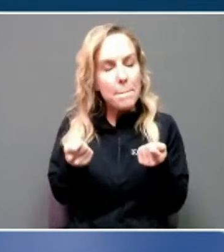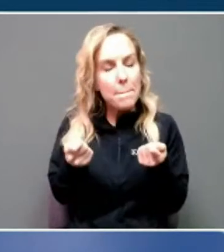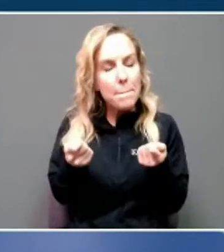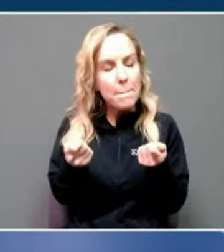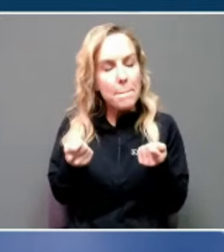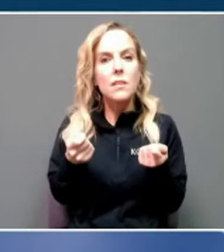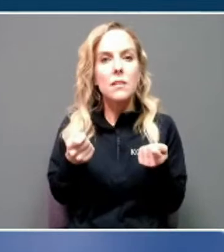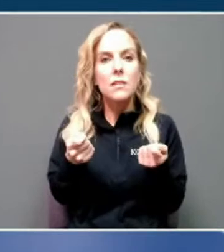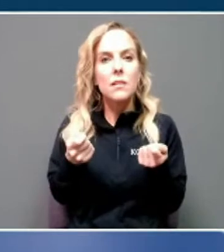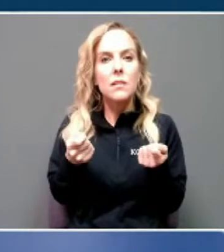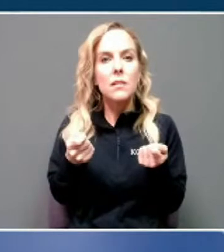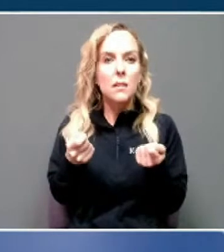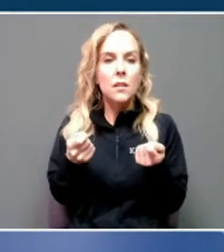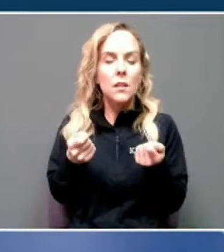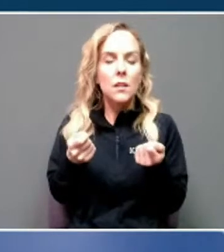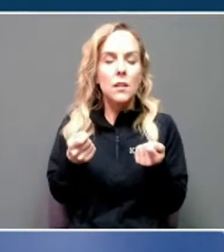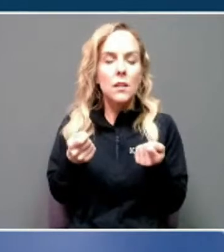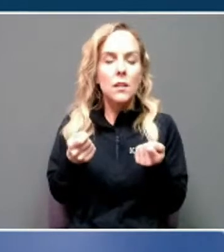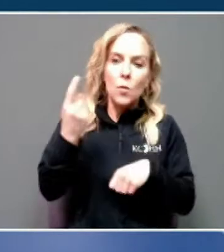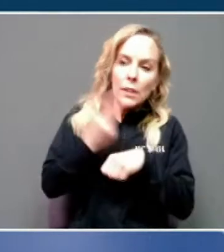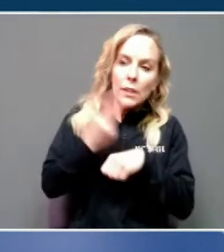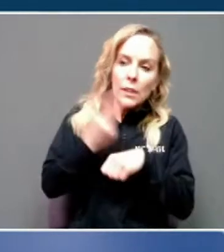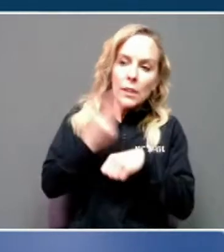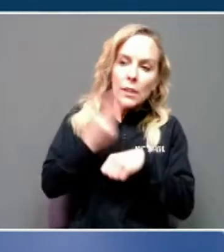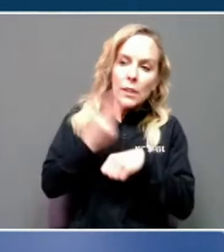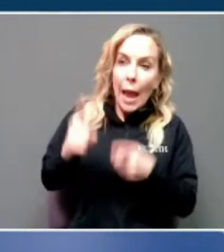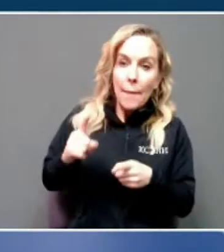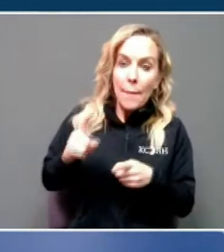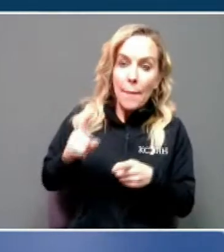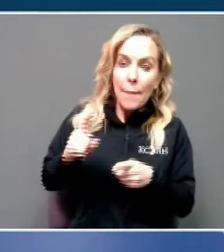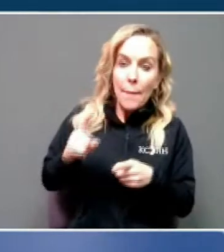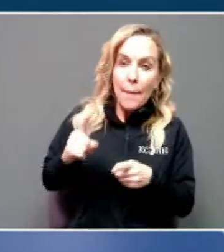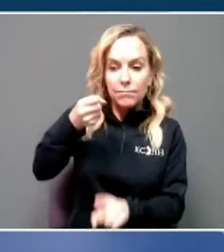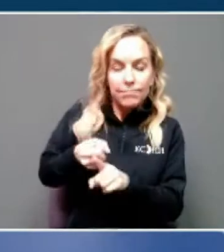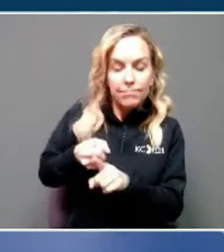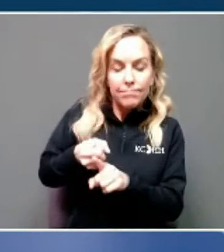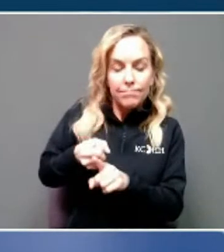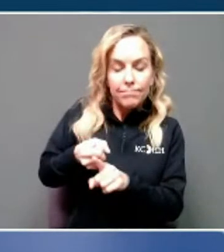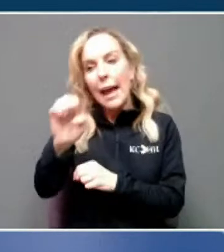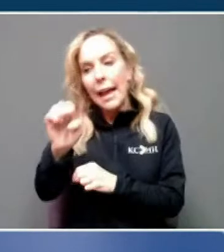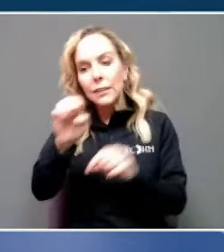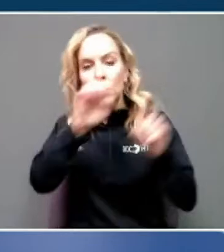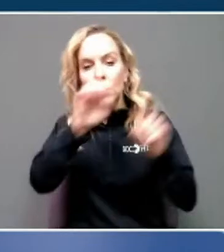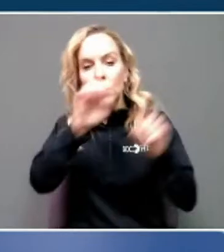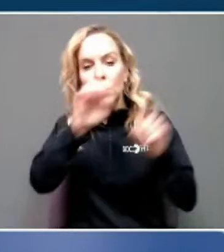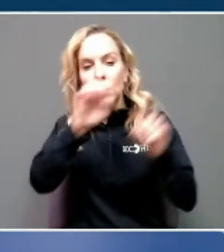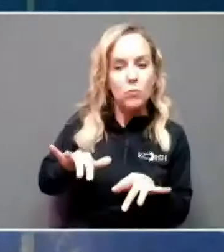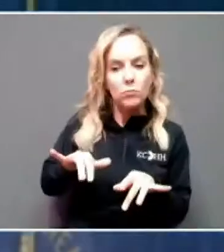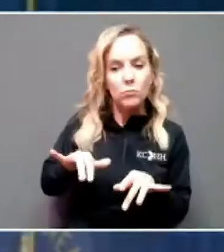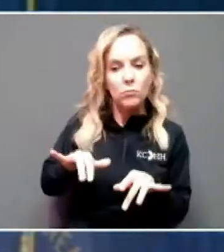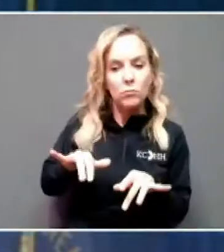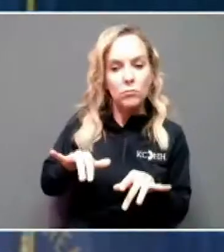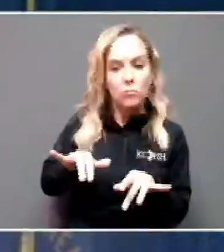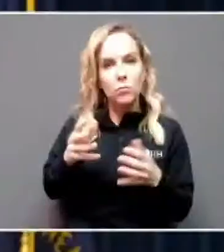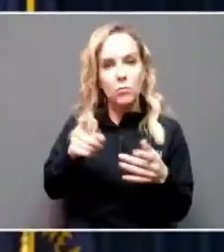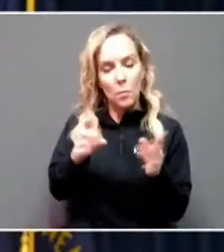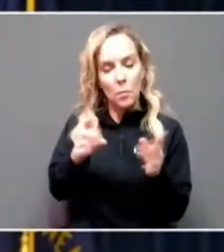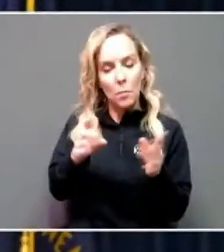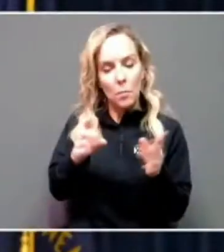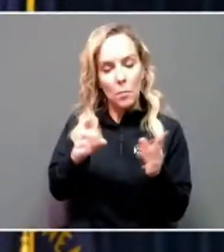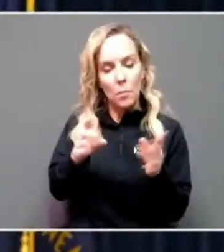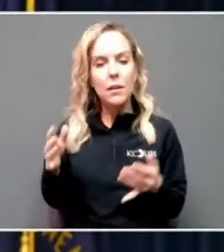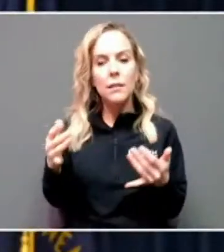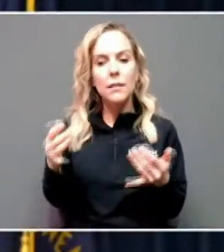a day or 2 of ice or snow or whatever it is we face. All right, with that, we will open it up to